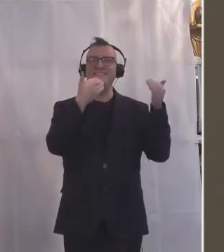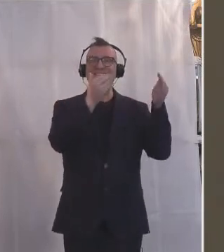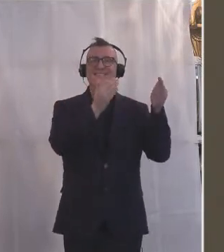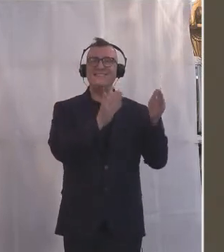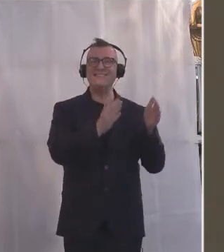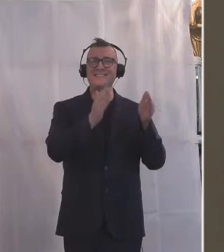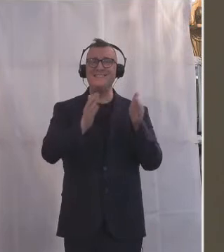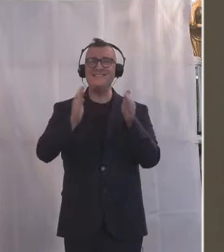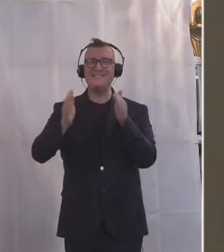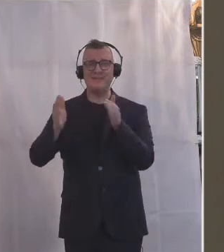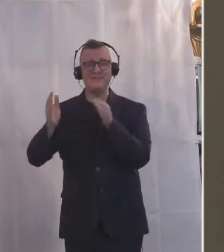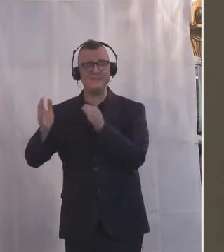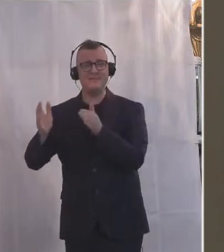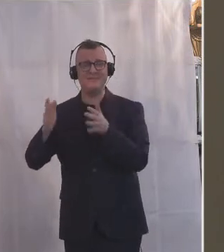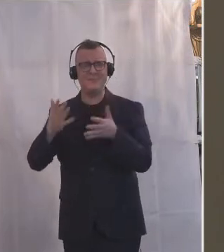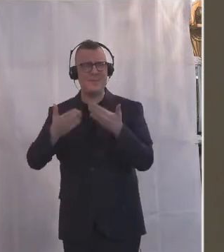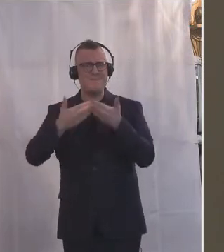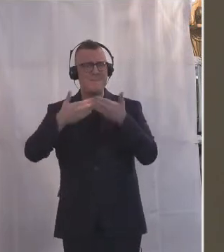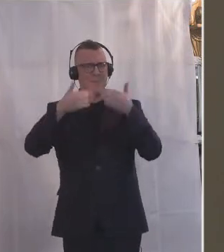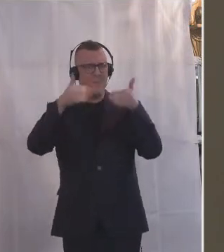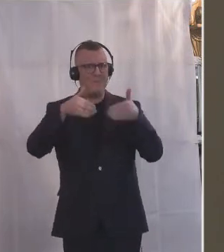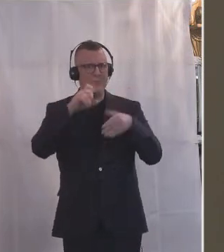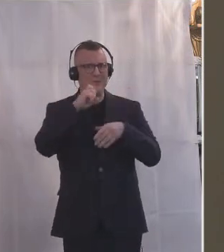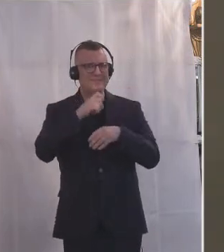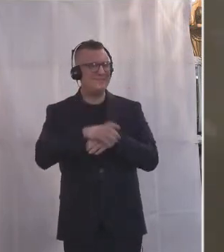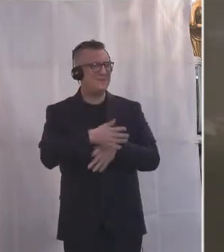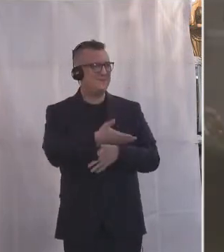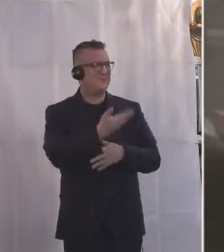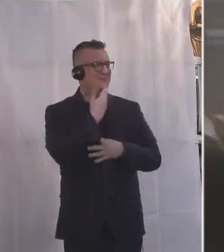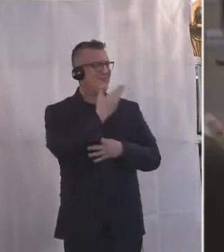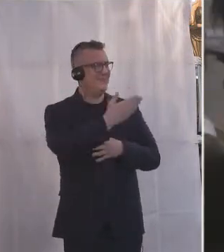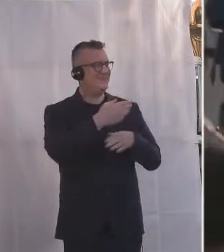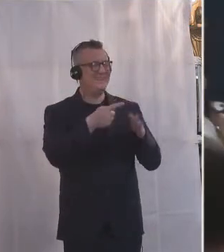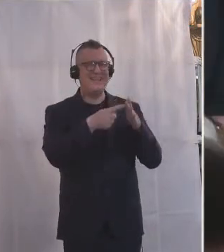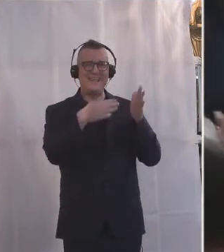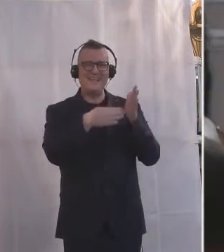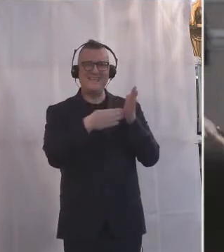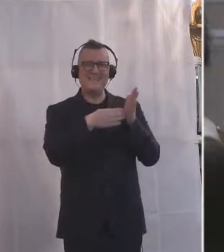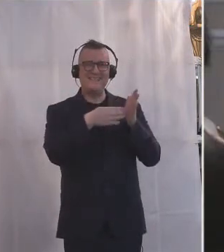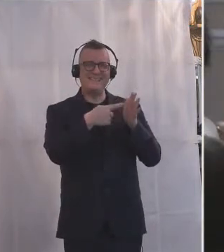out more about. So Izzy, please join us on stage.